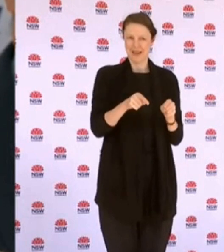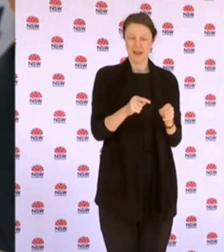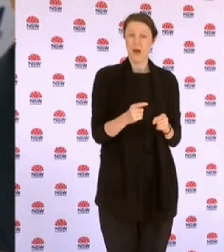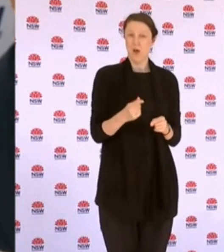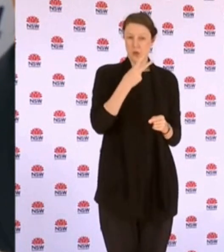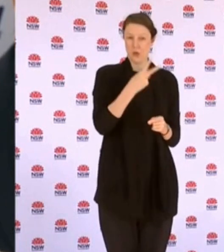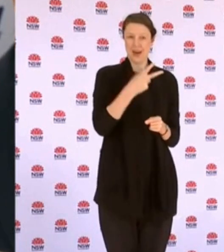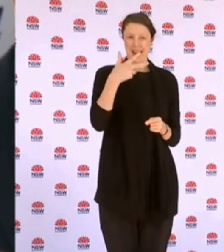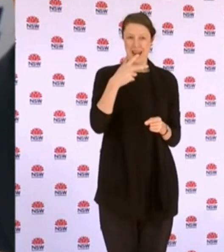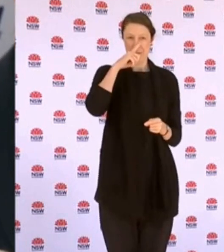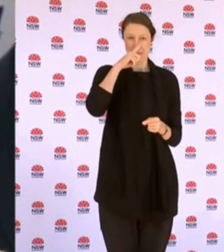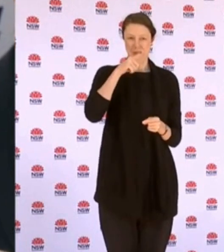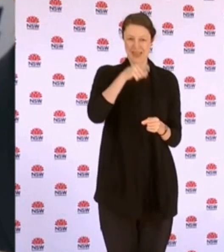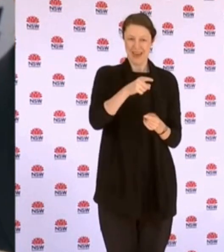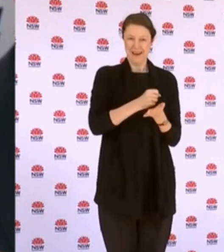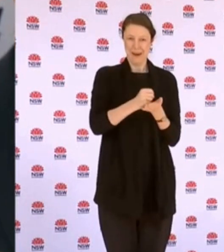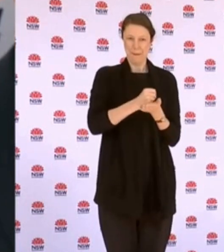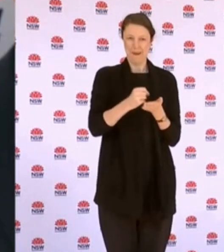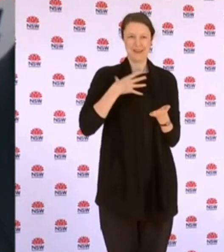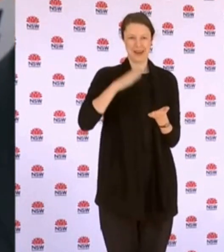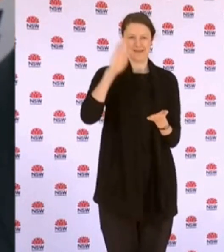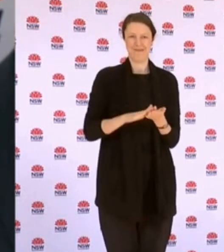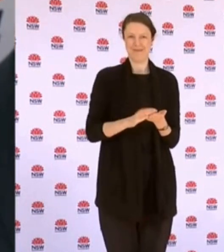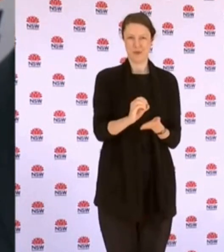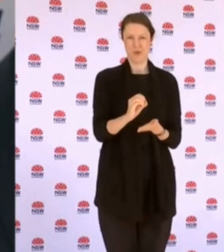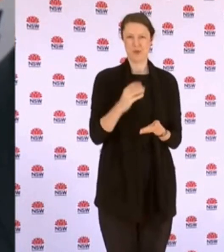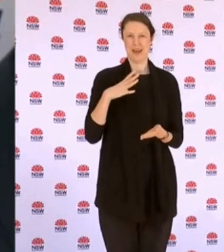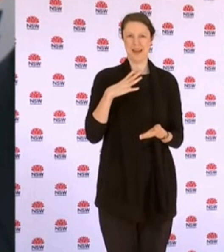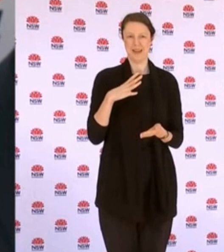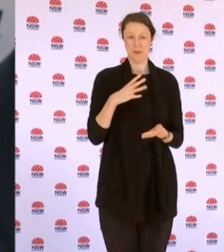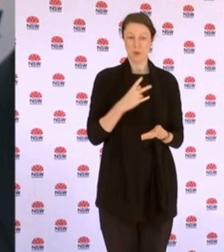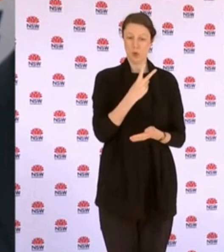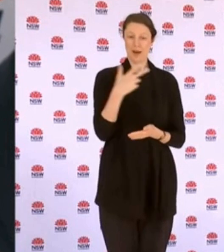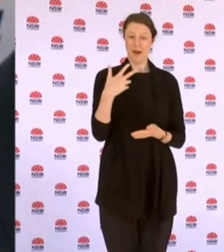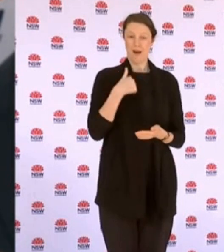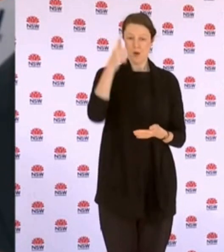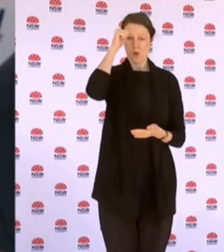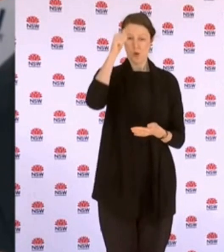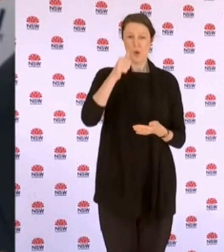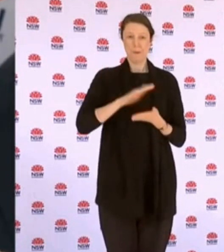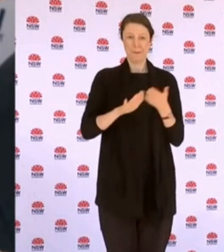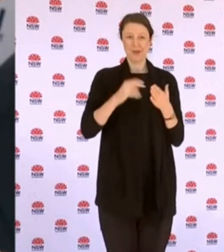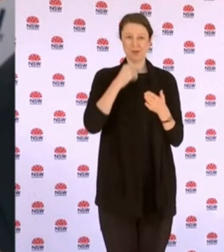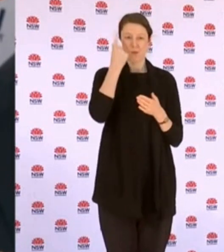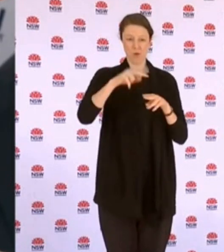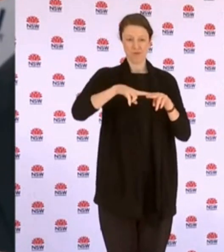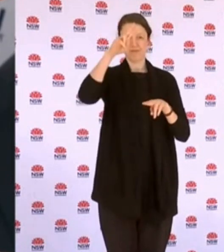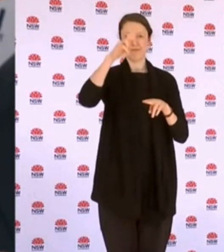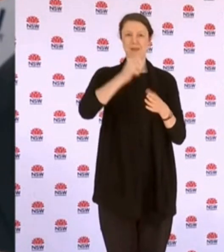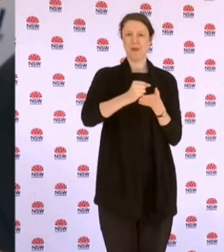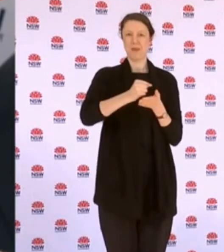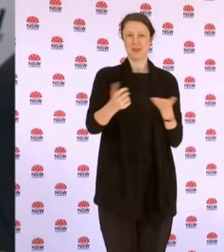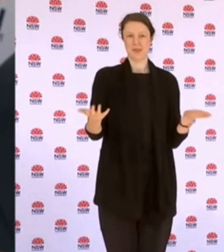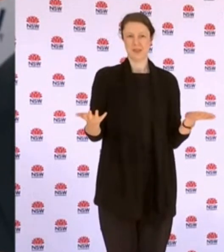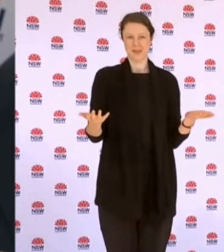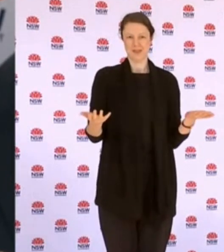because based on that number, I know for a fact case numbers will be higher tomorrow. And will that take tougher restrictions for that to well, it looks like